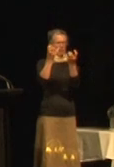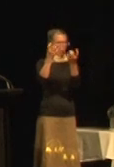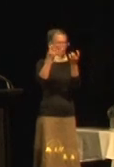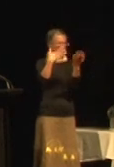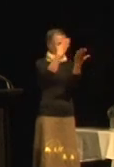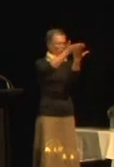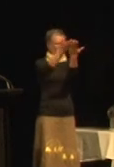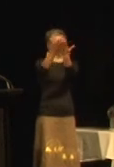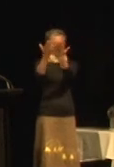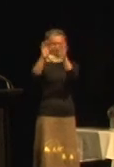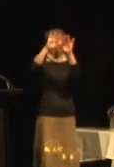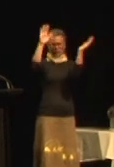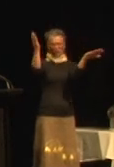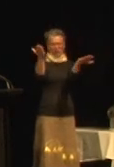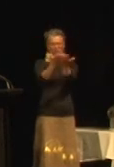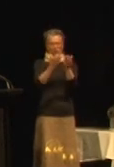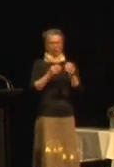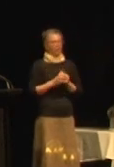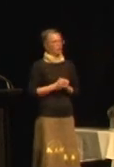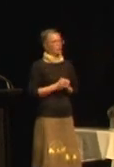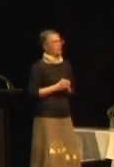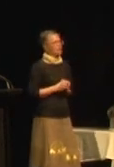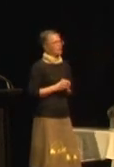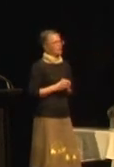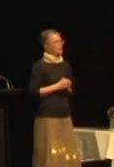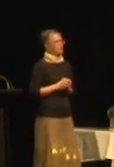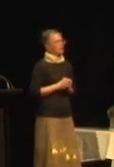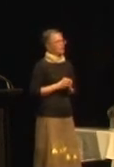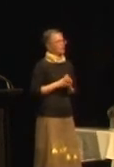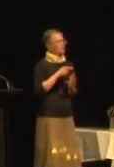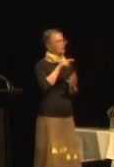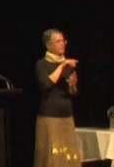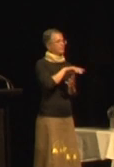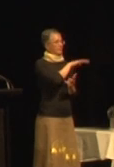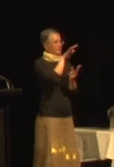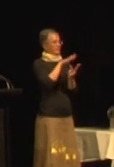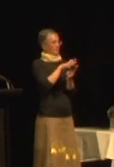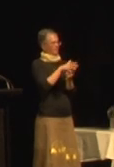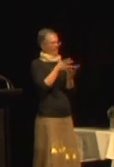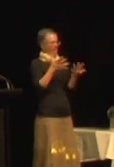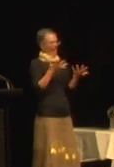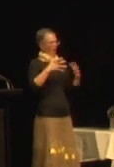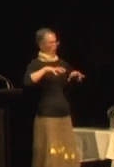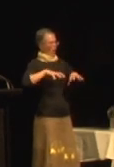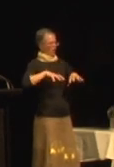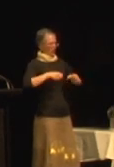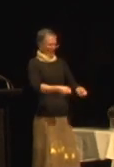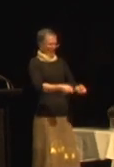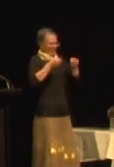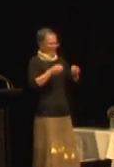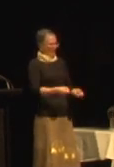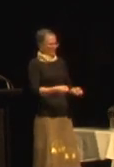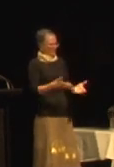Yeah, good stuff. The last piece of this equation of how you begin to activate a global museum for the global goals is a